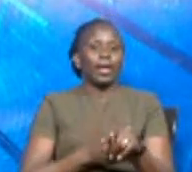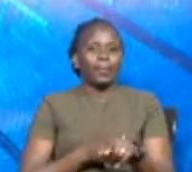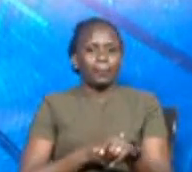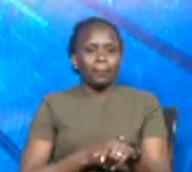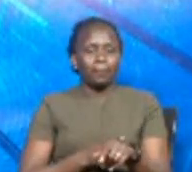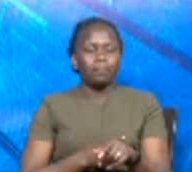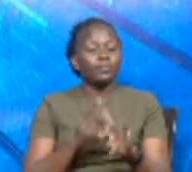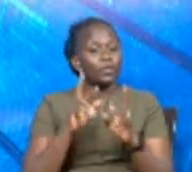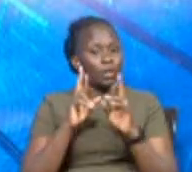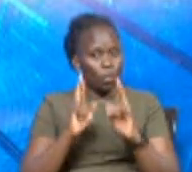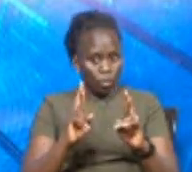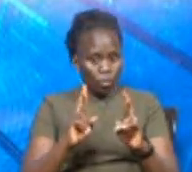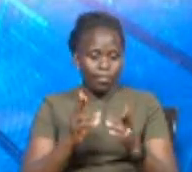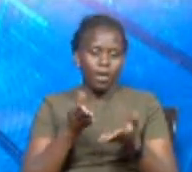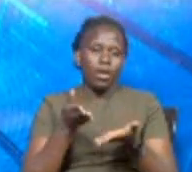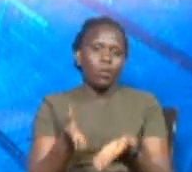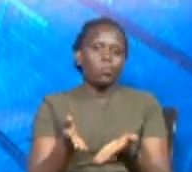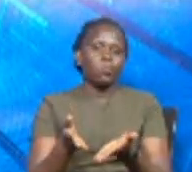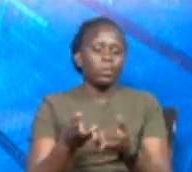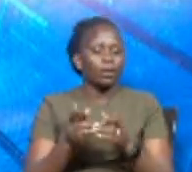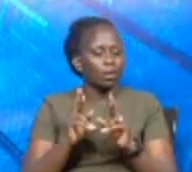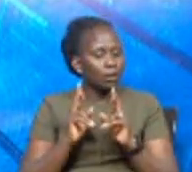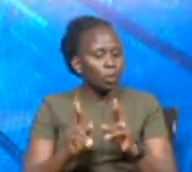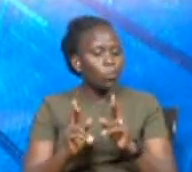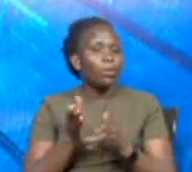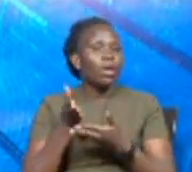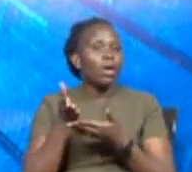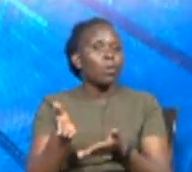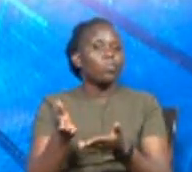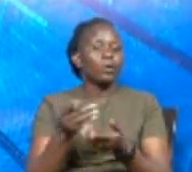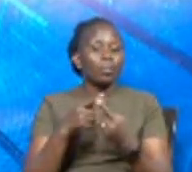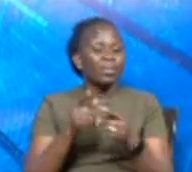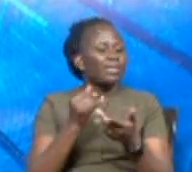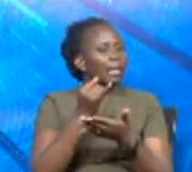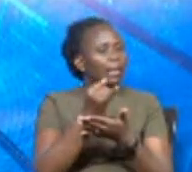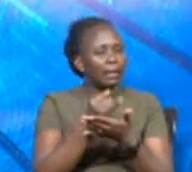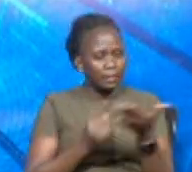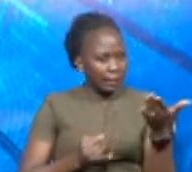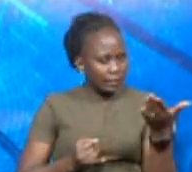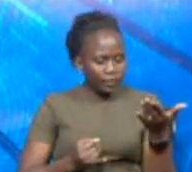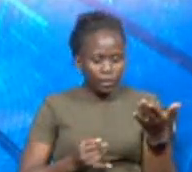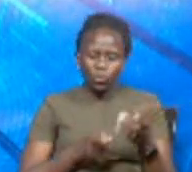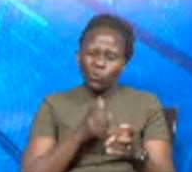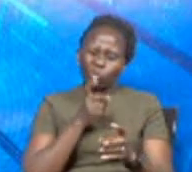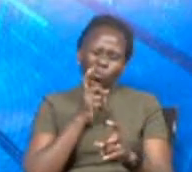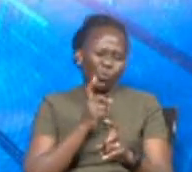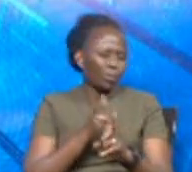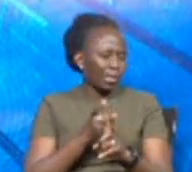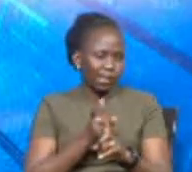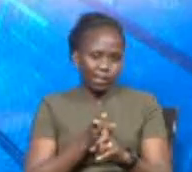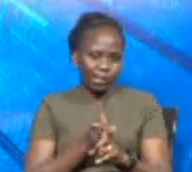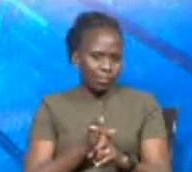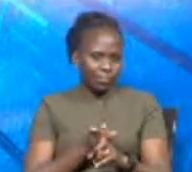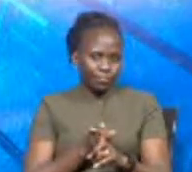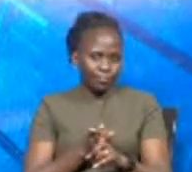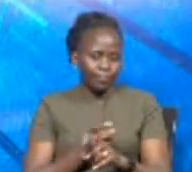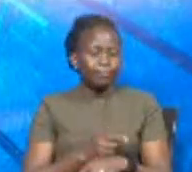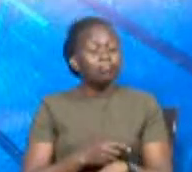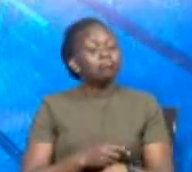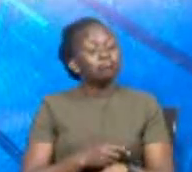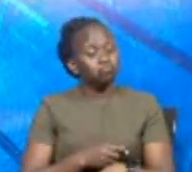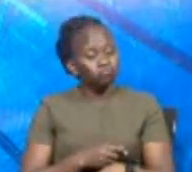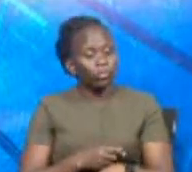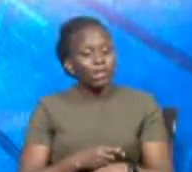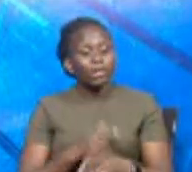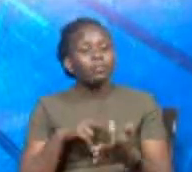The hope is there. It is there, but HIV is very complicated, as you know. Yeah. Okay. So